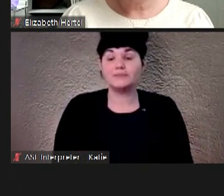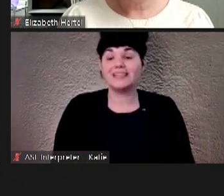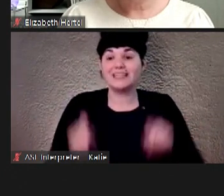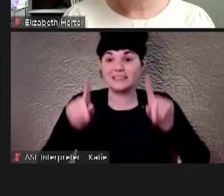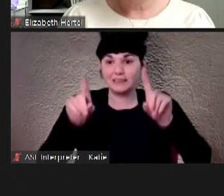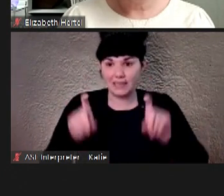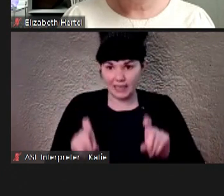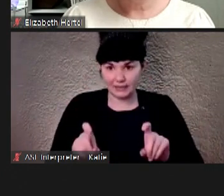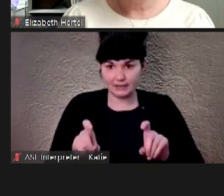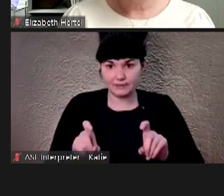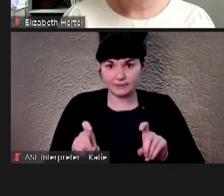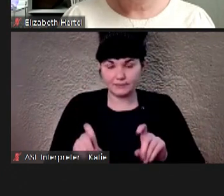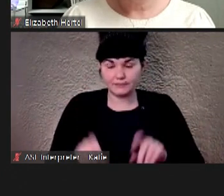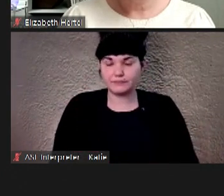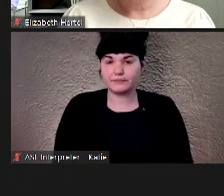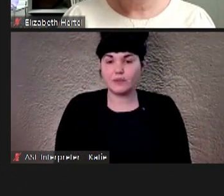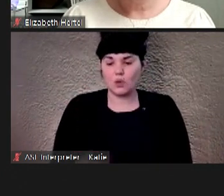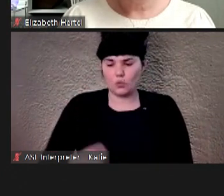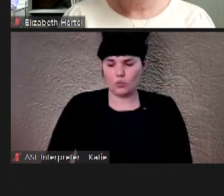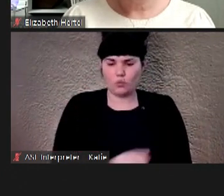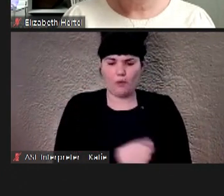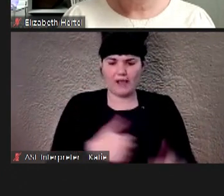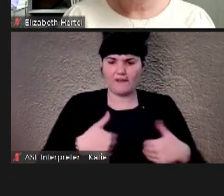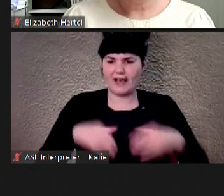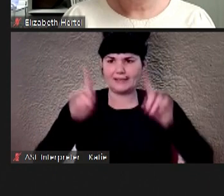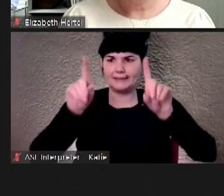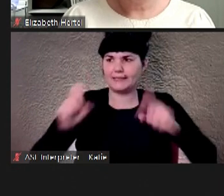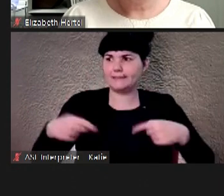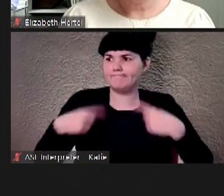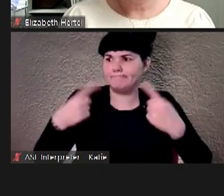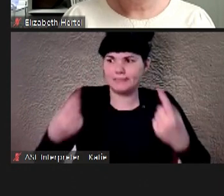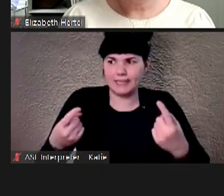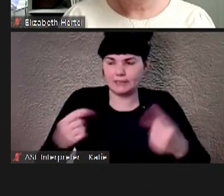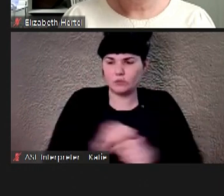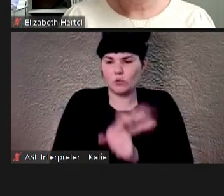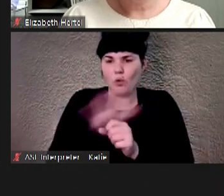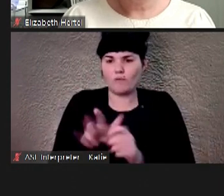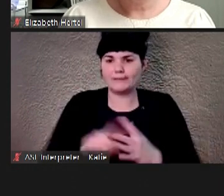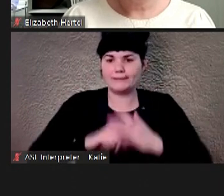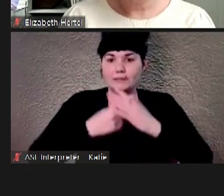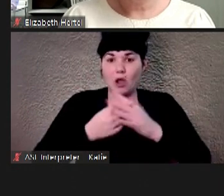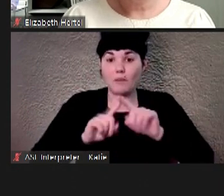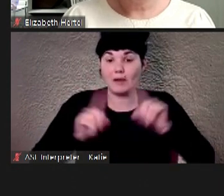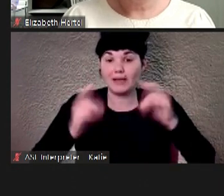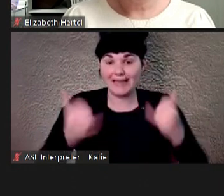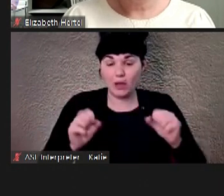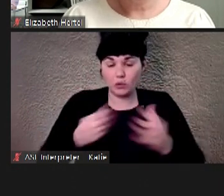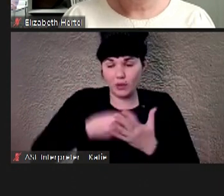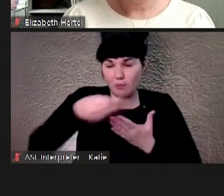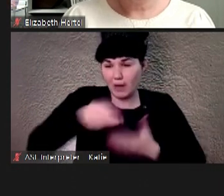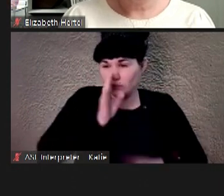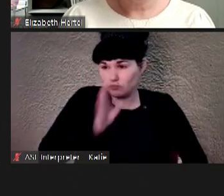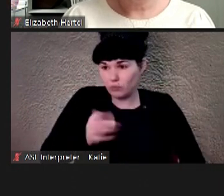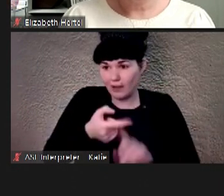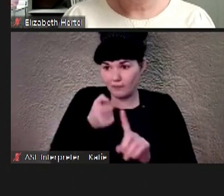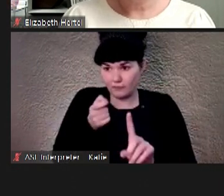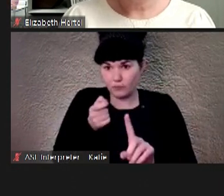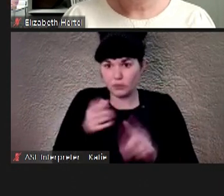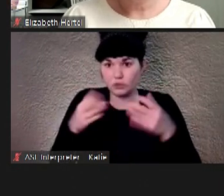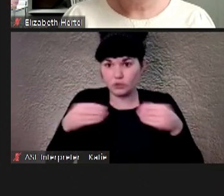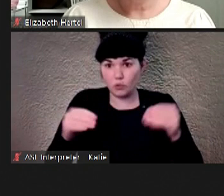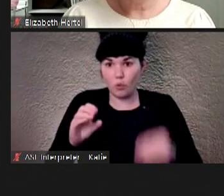part of our toolkit since the beginning. However, we now have over-the-counter tests and antigen tests.